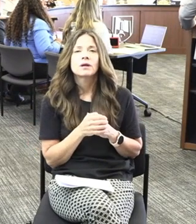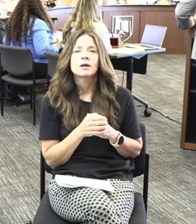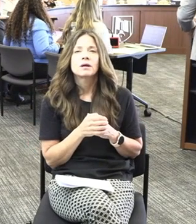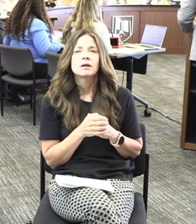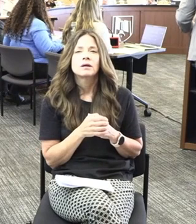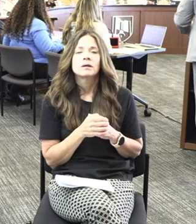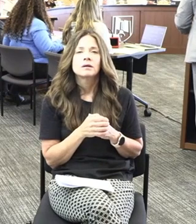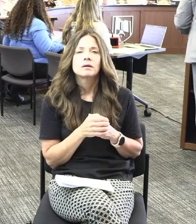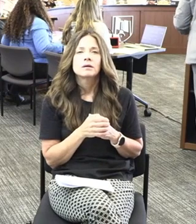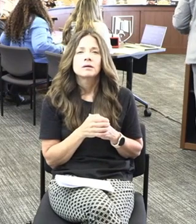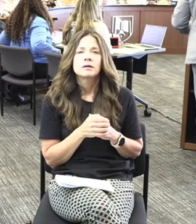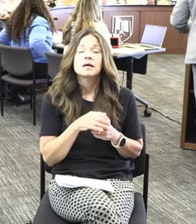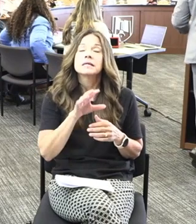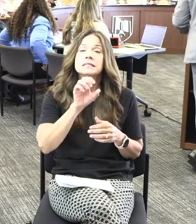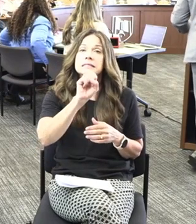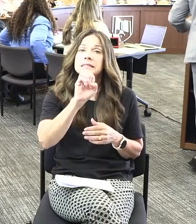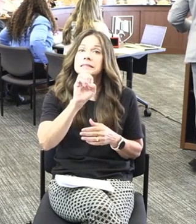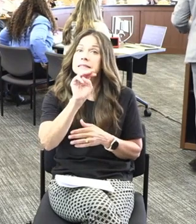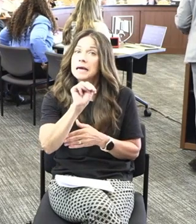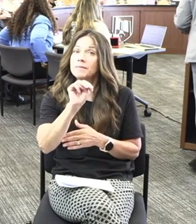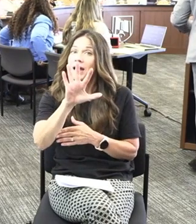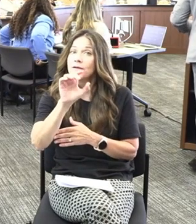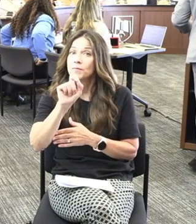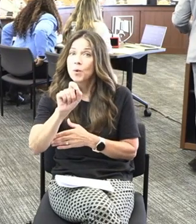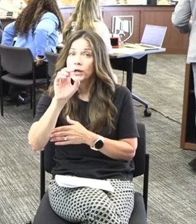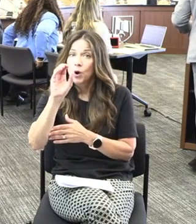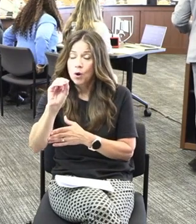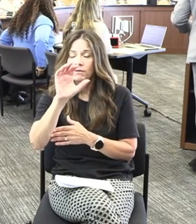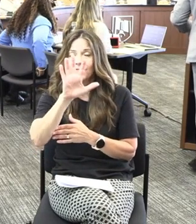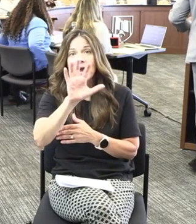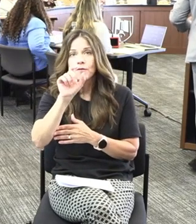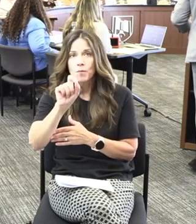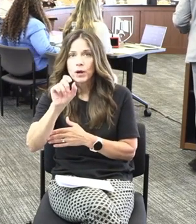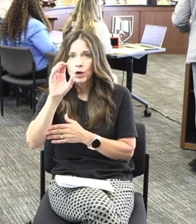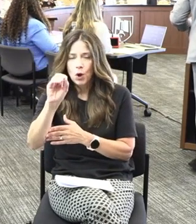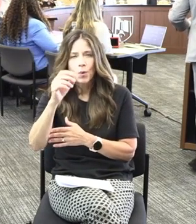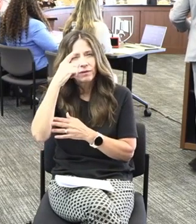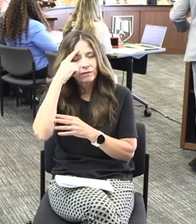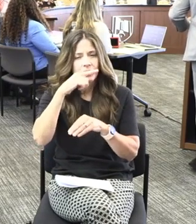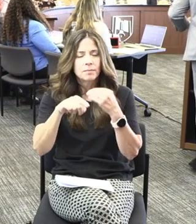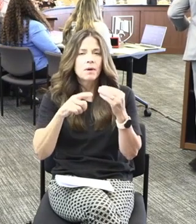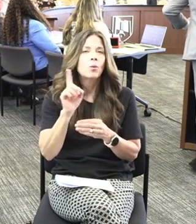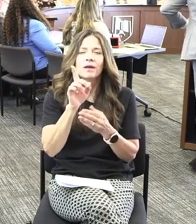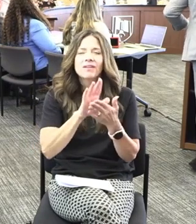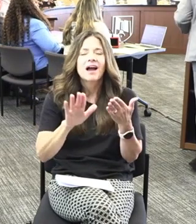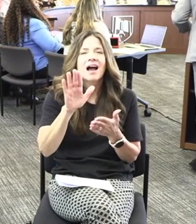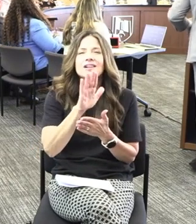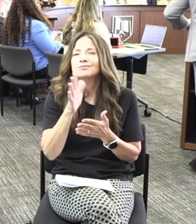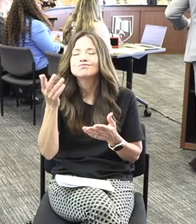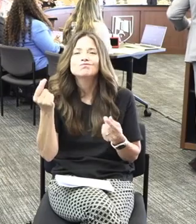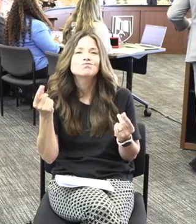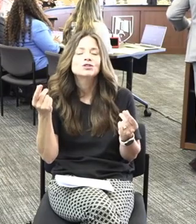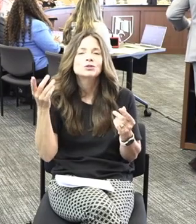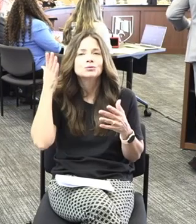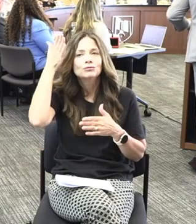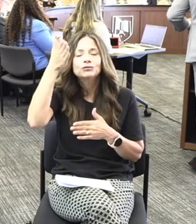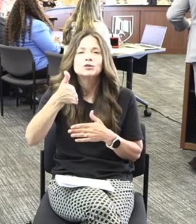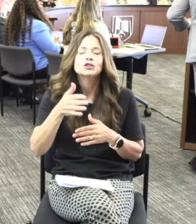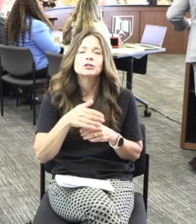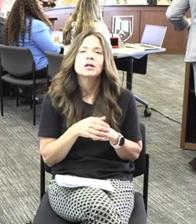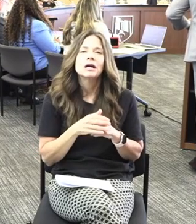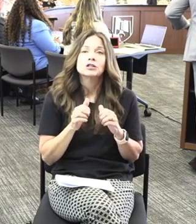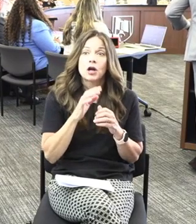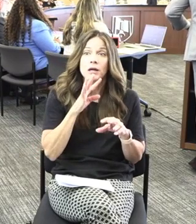to SEM 5.0, we're starting to think about where the college needs to go. We know those shrinking numbers regarding traditional